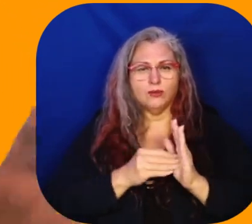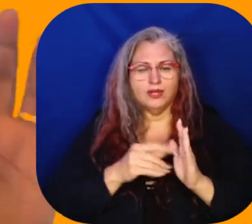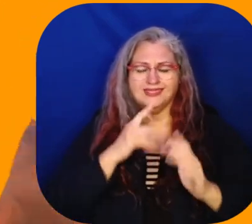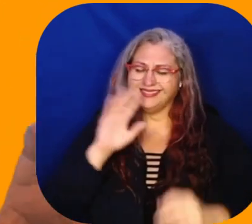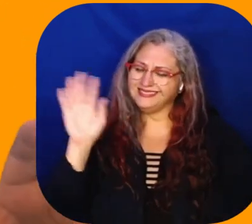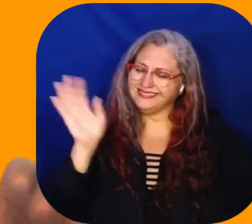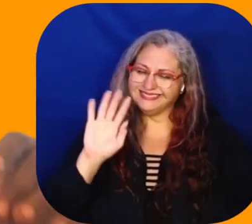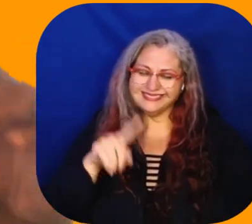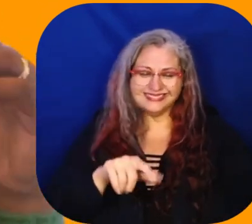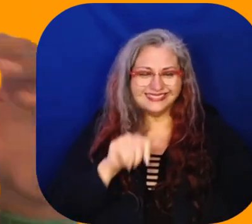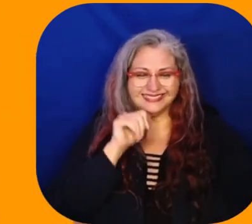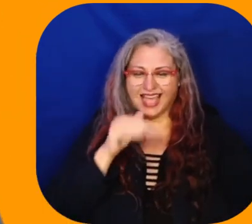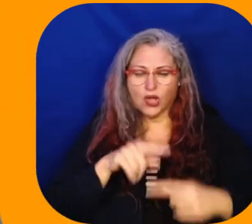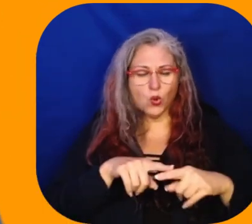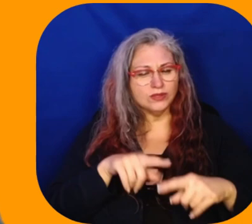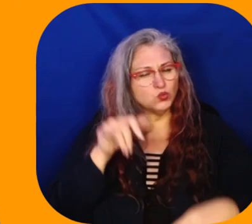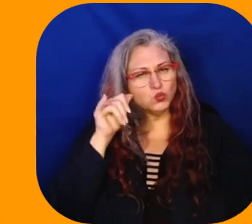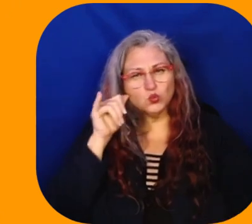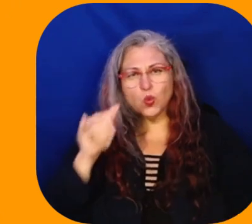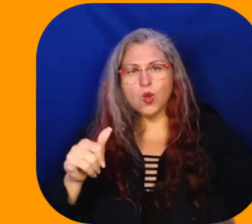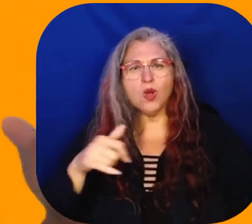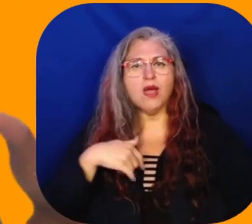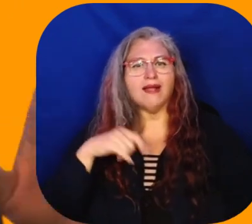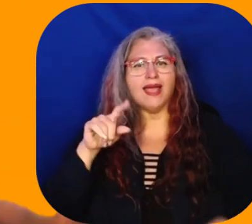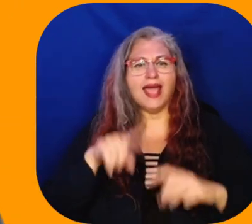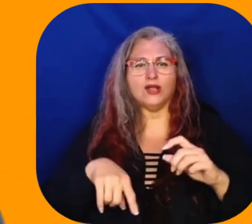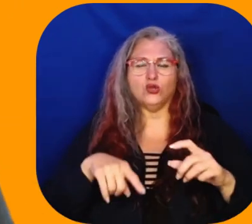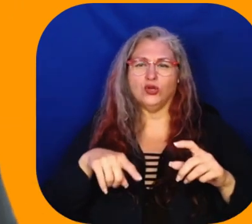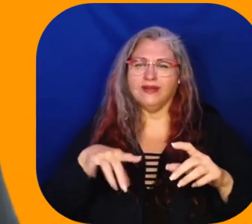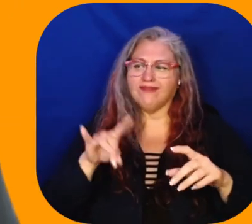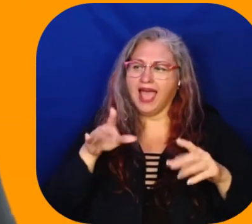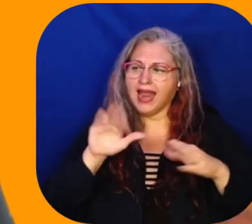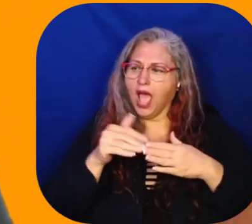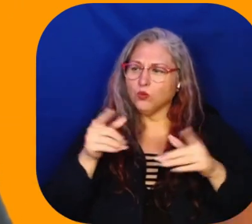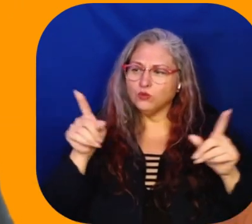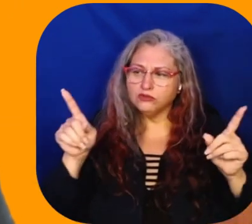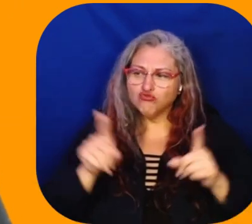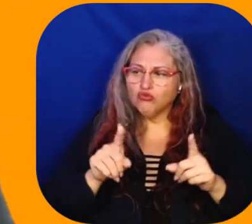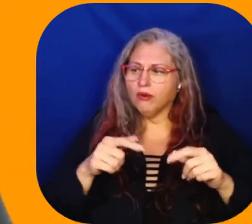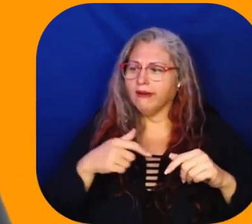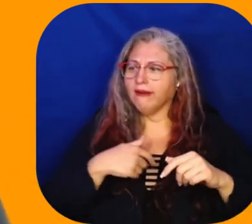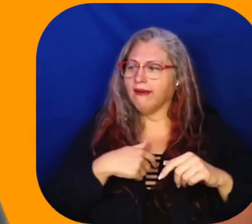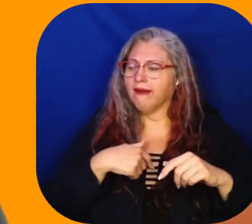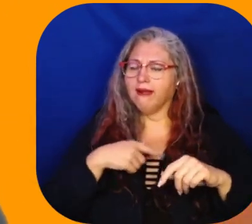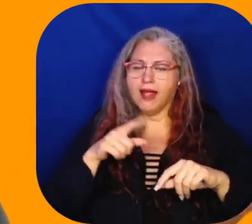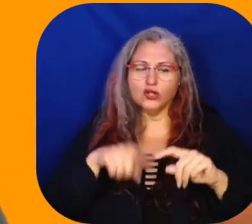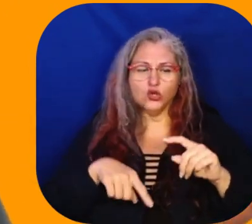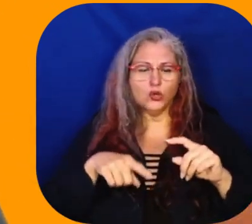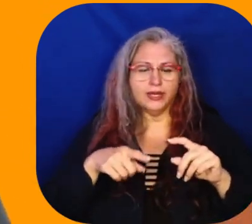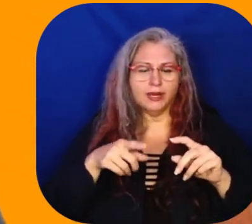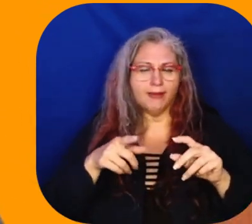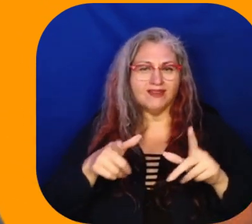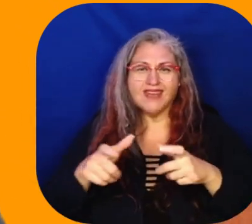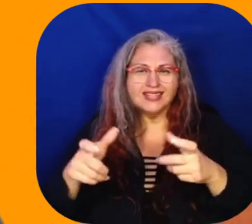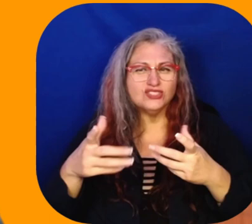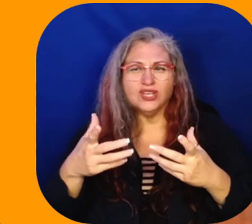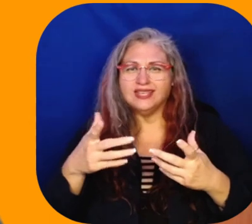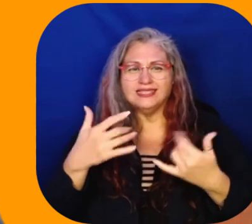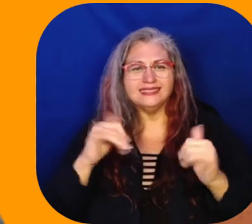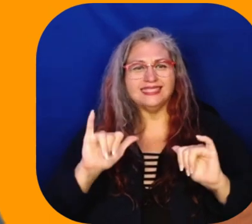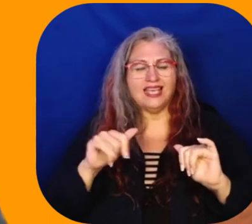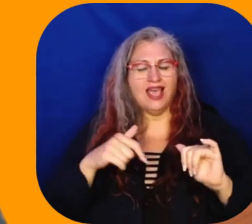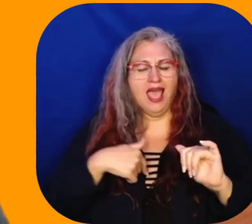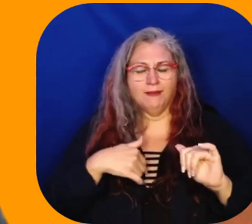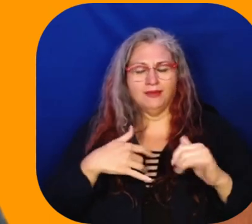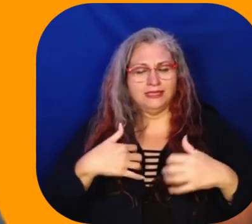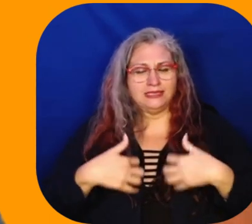go, and it's too long. I couldn't make myself shorten it. I couldn't, you know, speed it up. It still makes me uncomfortable